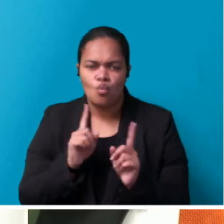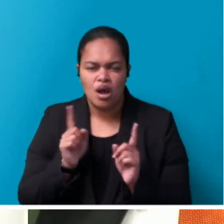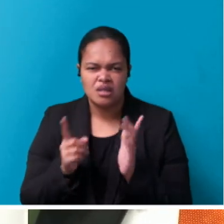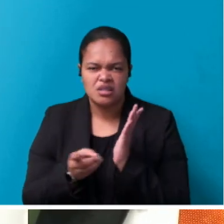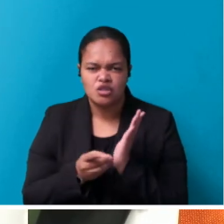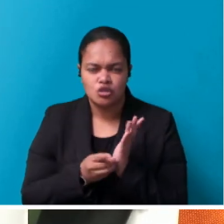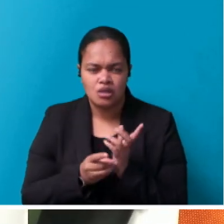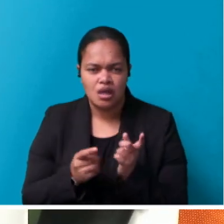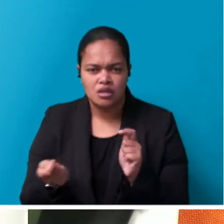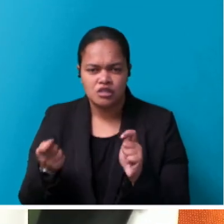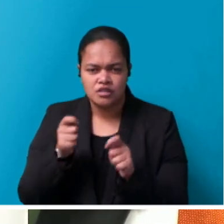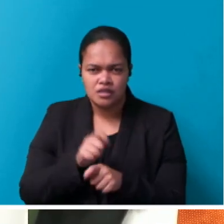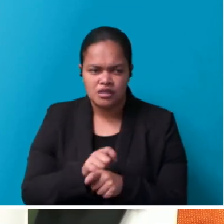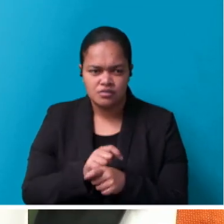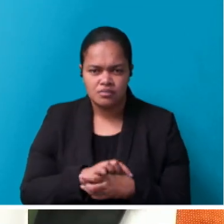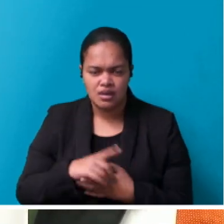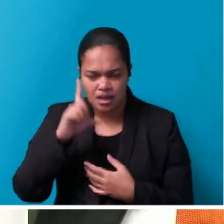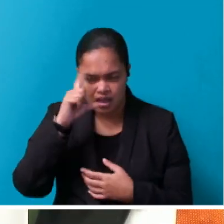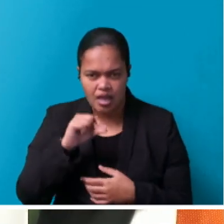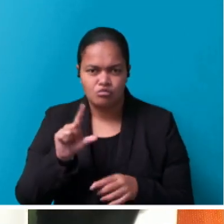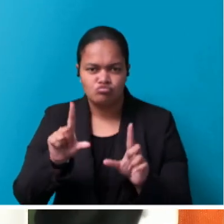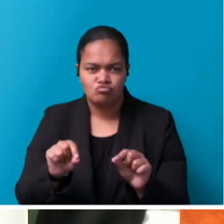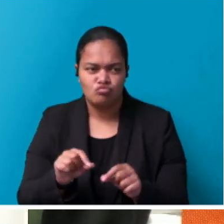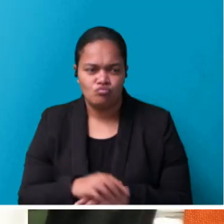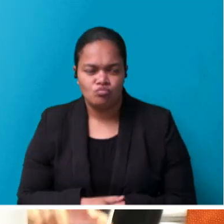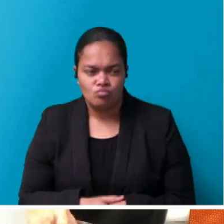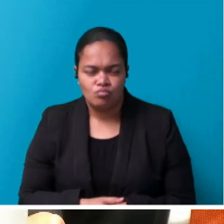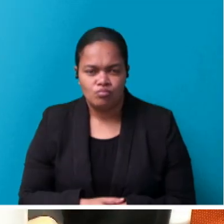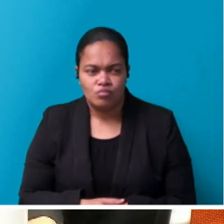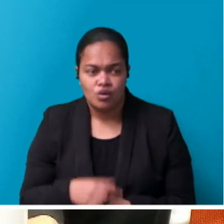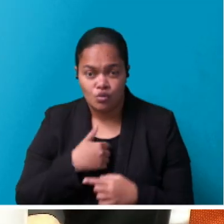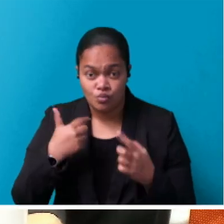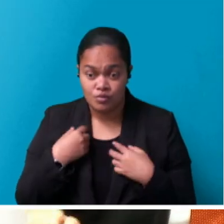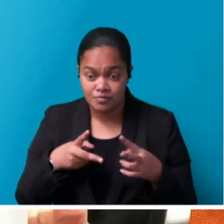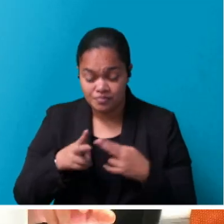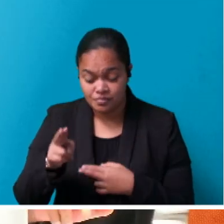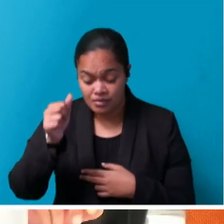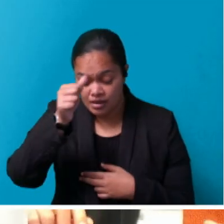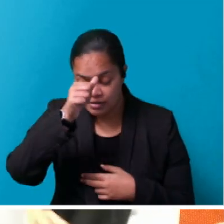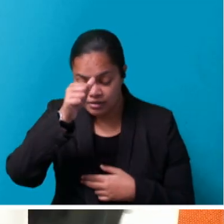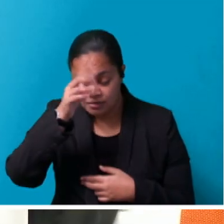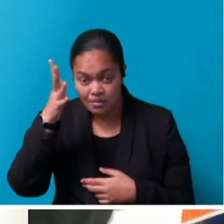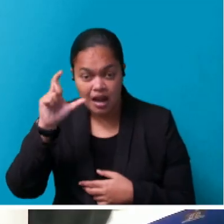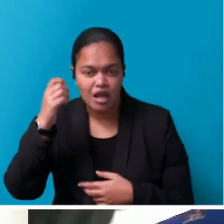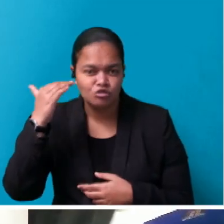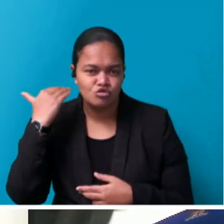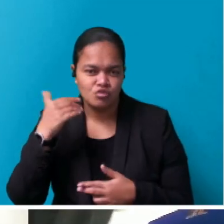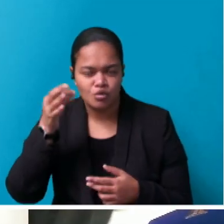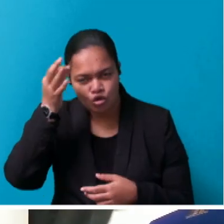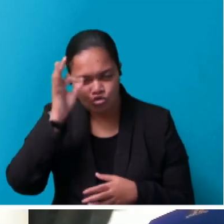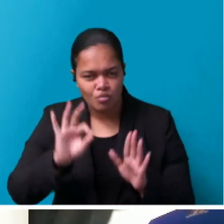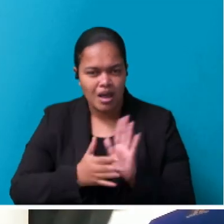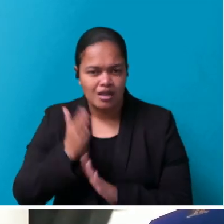transformation can unleash. We've launched a smart classroom in the Rotuma High School, Honorable Speaker.